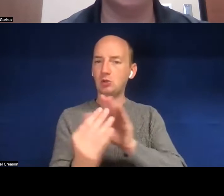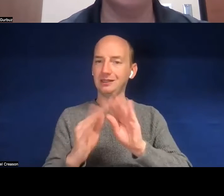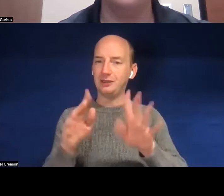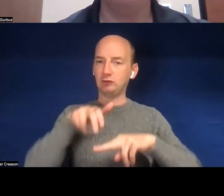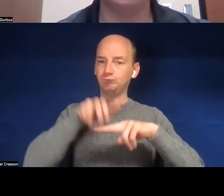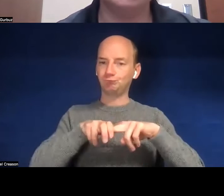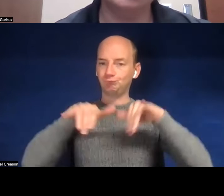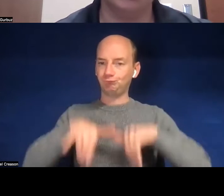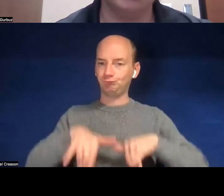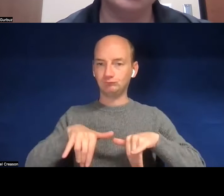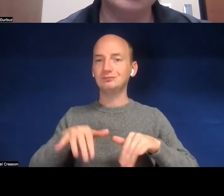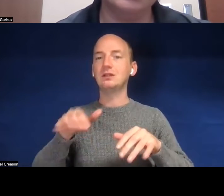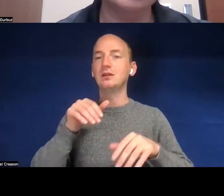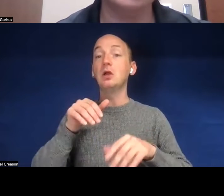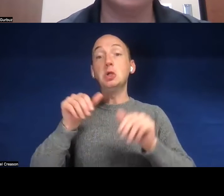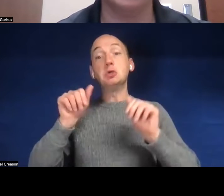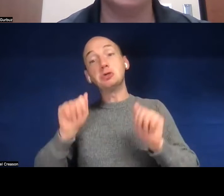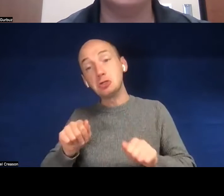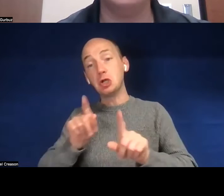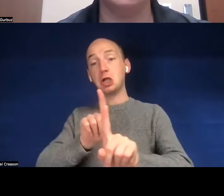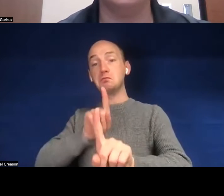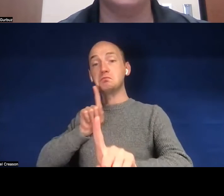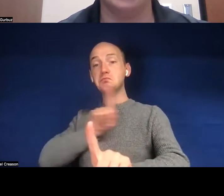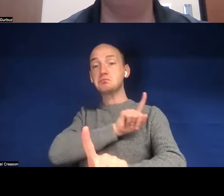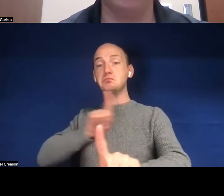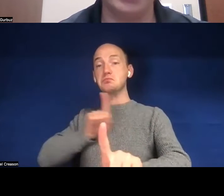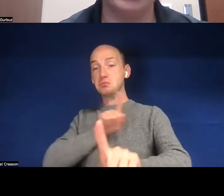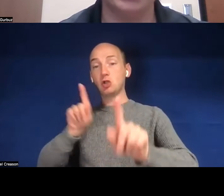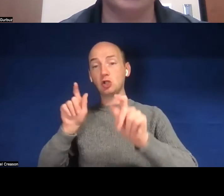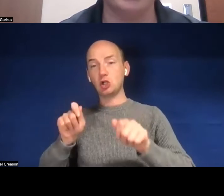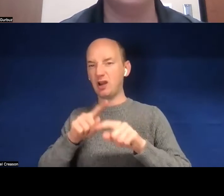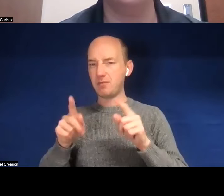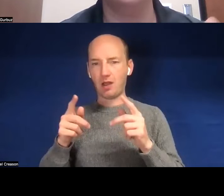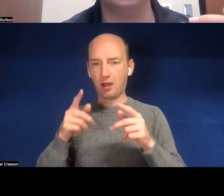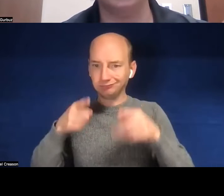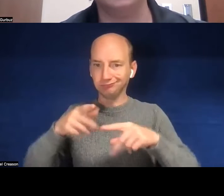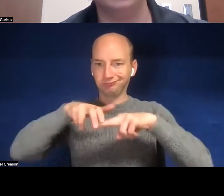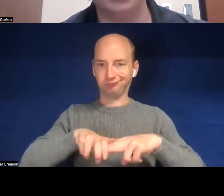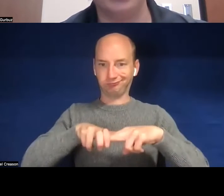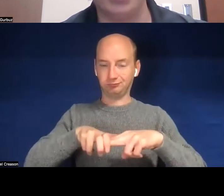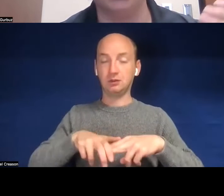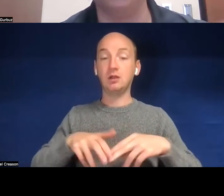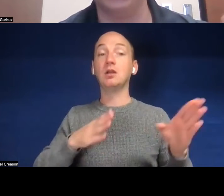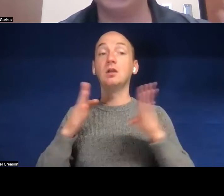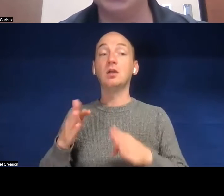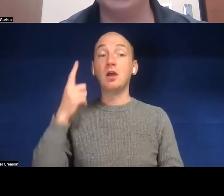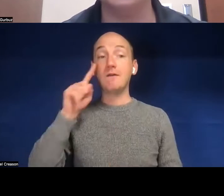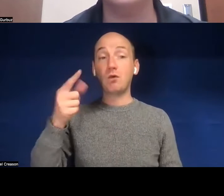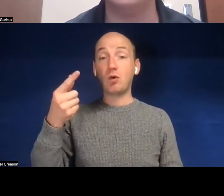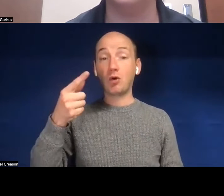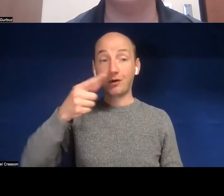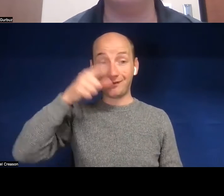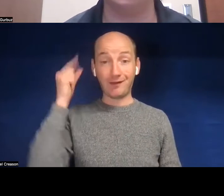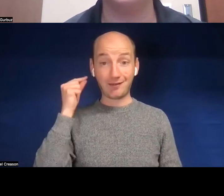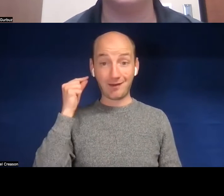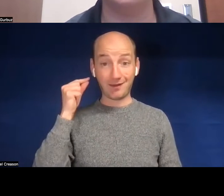was configured. But in the data collect that we did this April at Gallaudet, we collected data at different distances